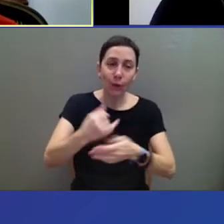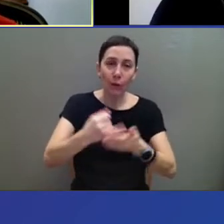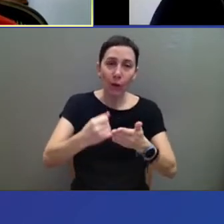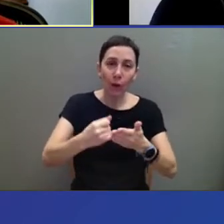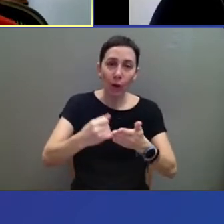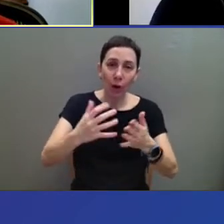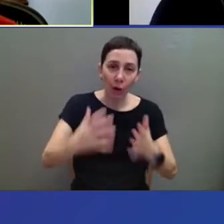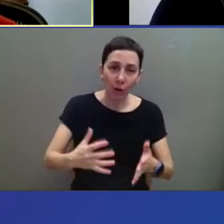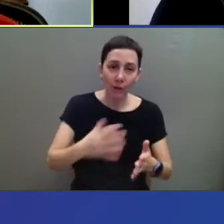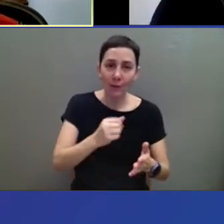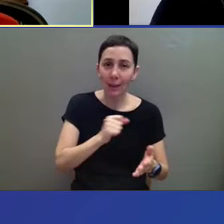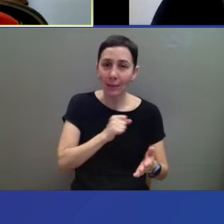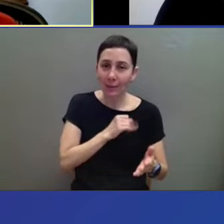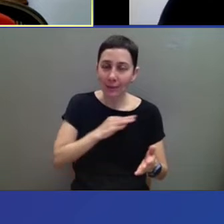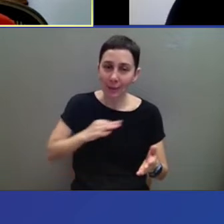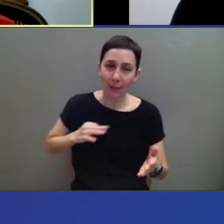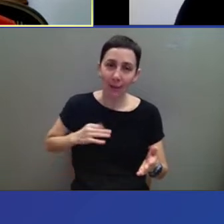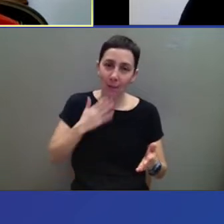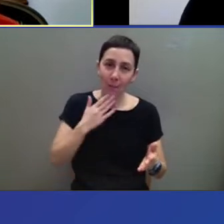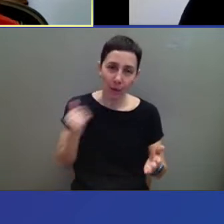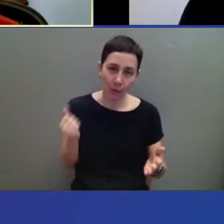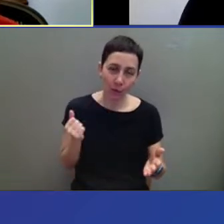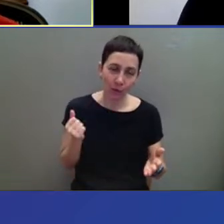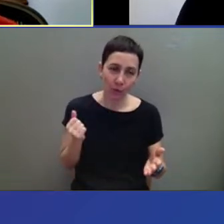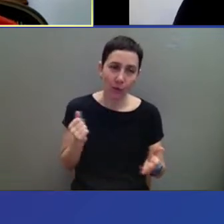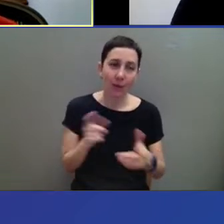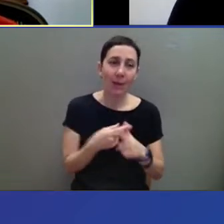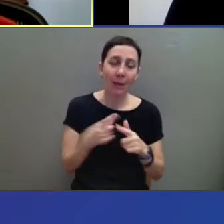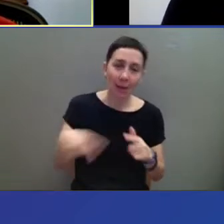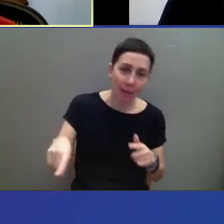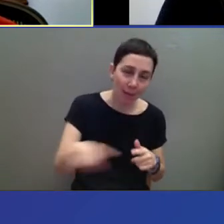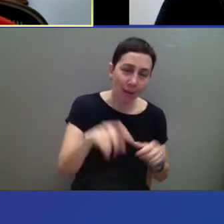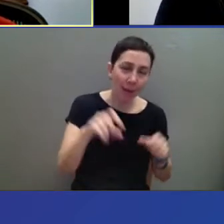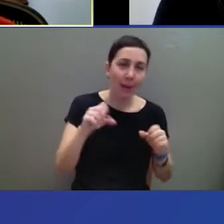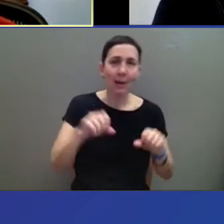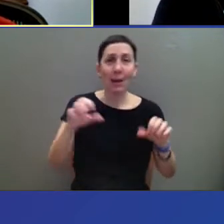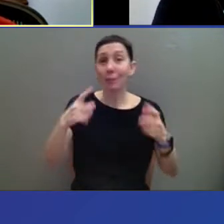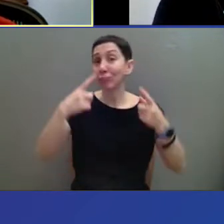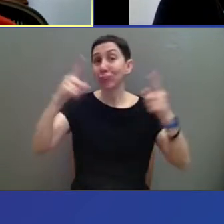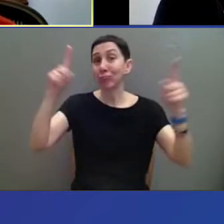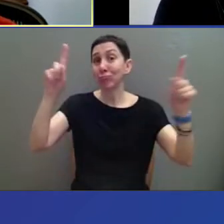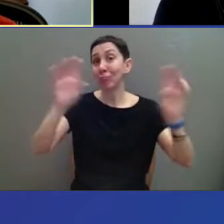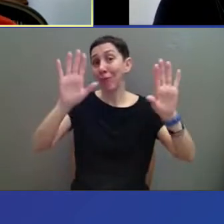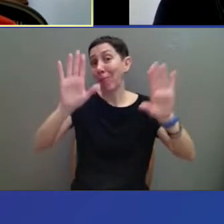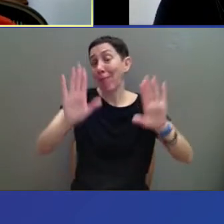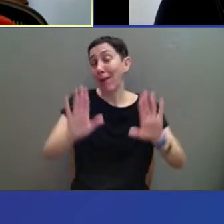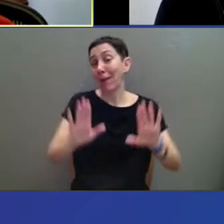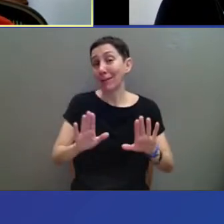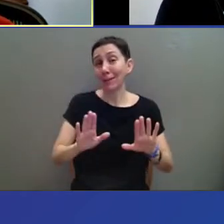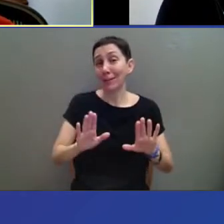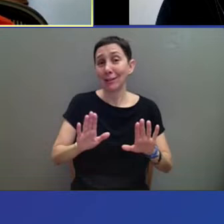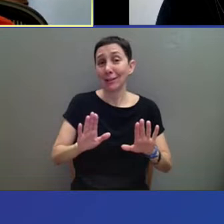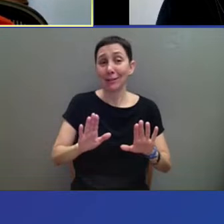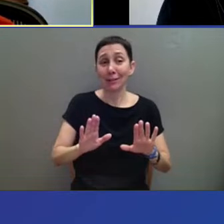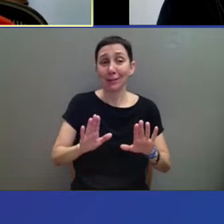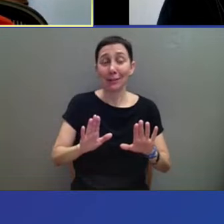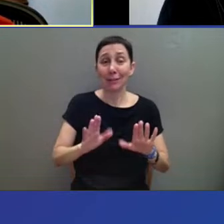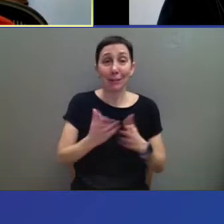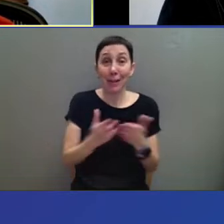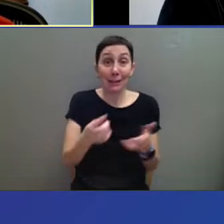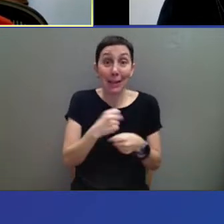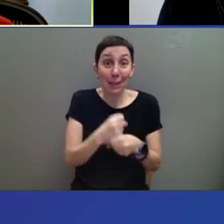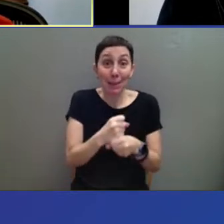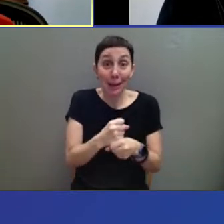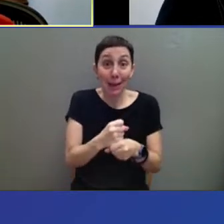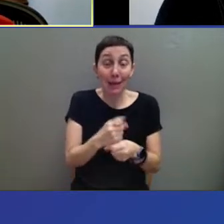and the staff so they can achieve, the incredible artistry that they're making or